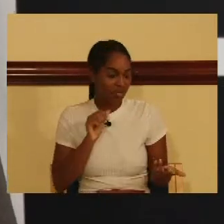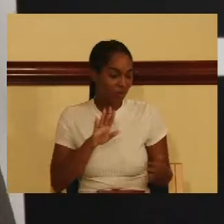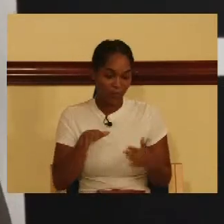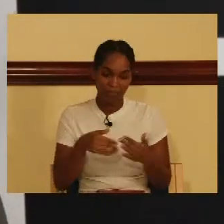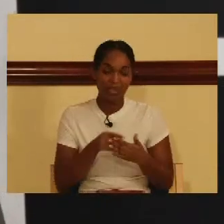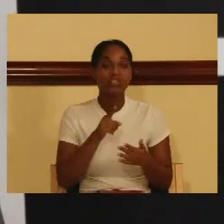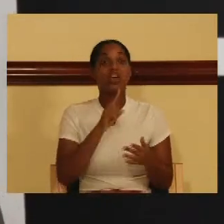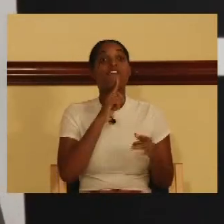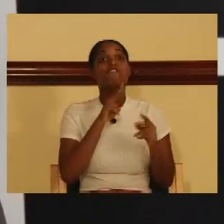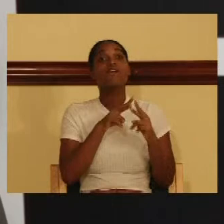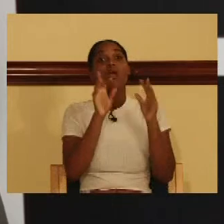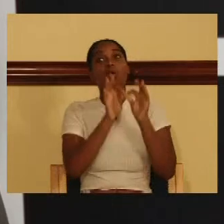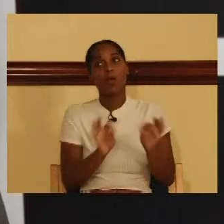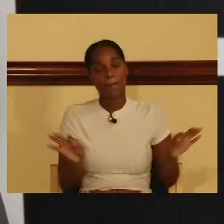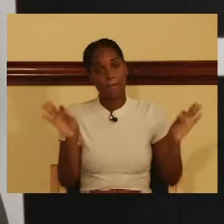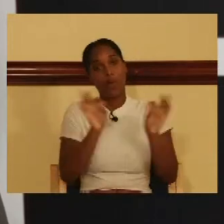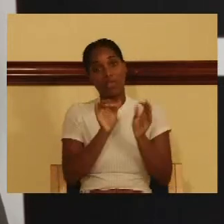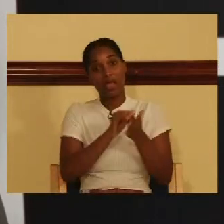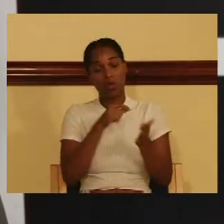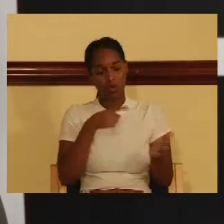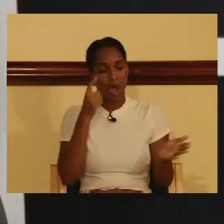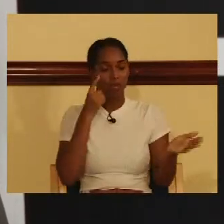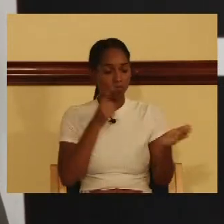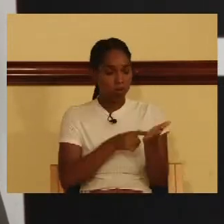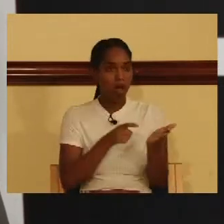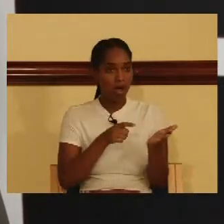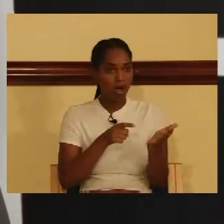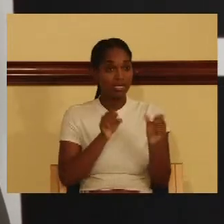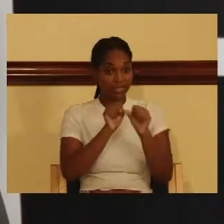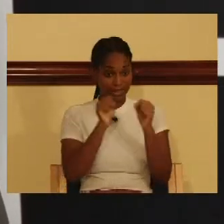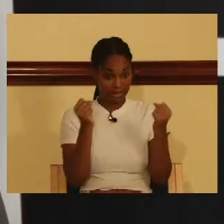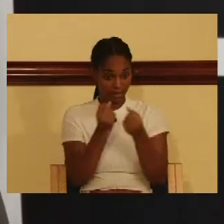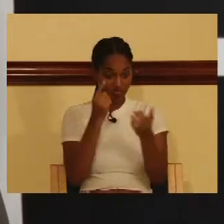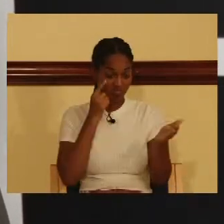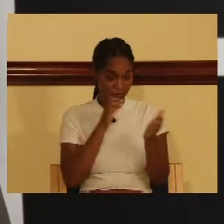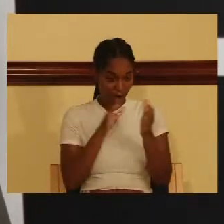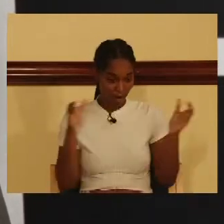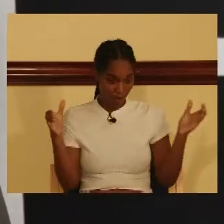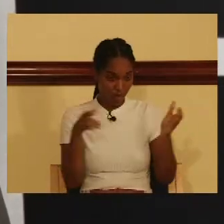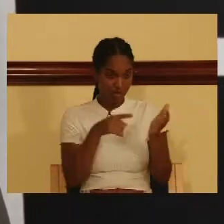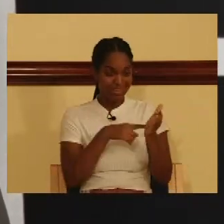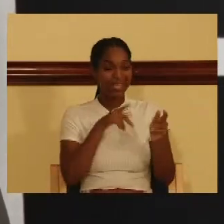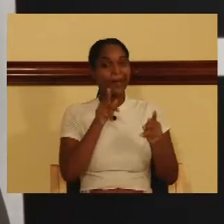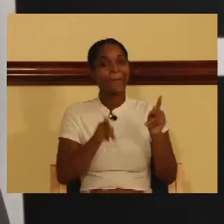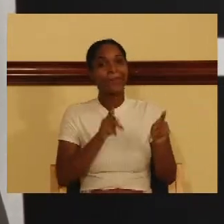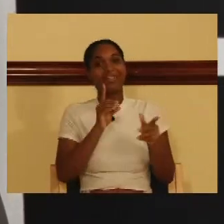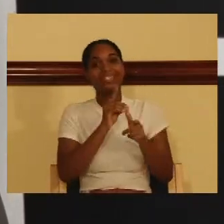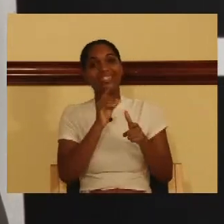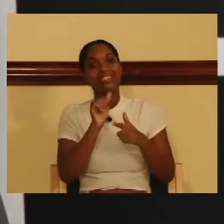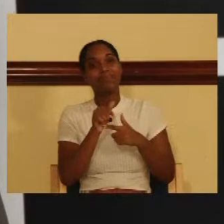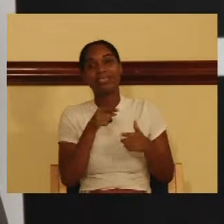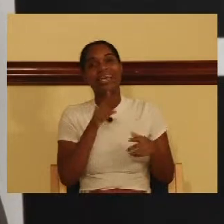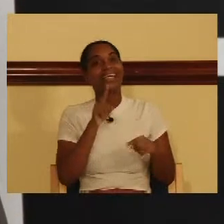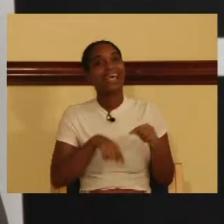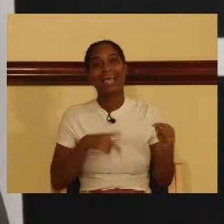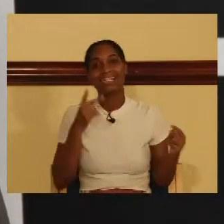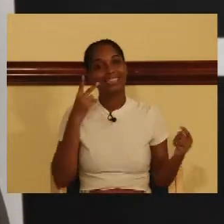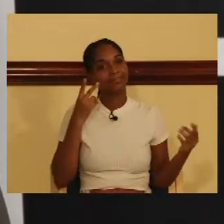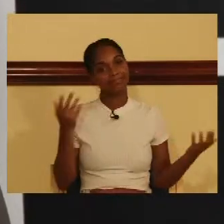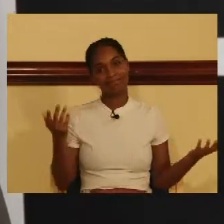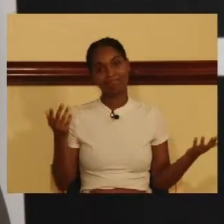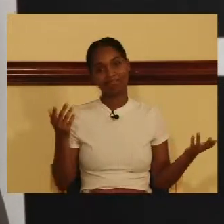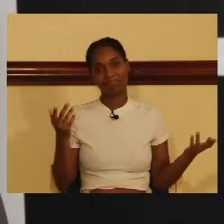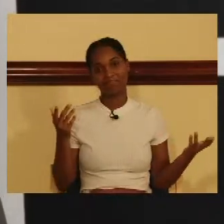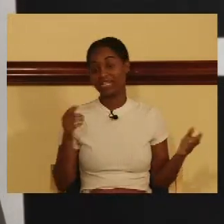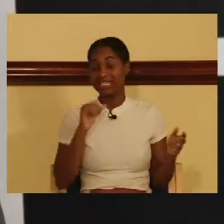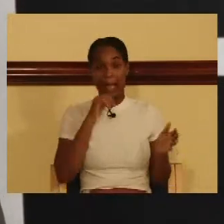very, very important that we recognize as a society that there are persons whose disability you will not see. And it